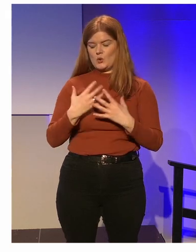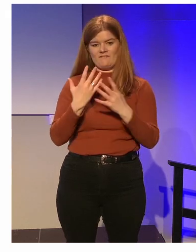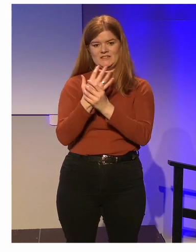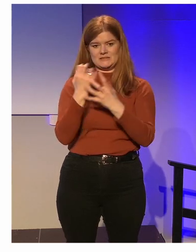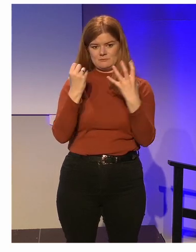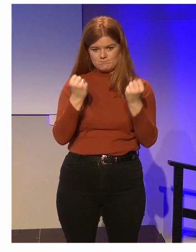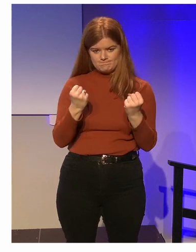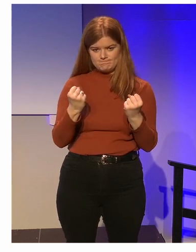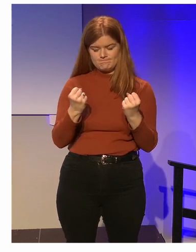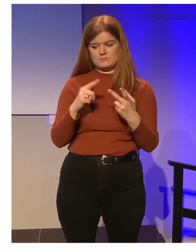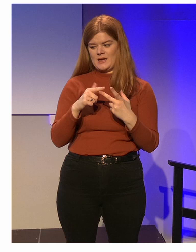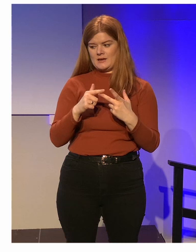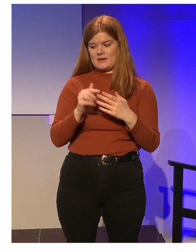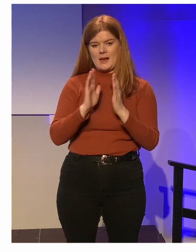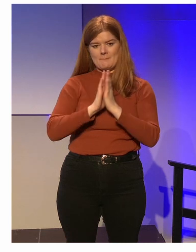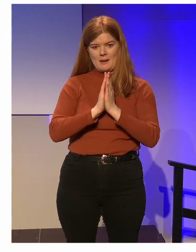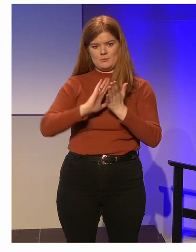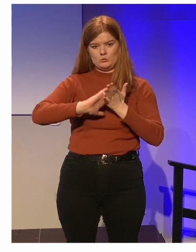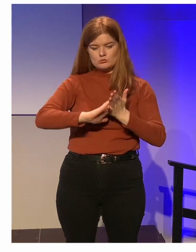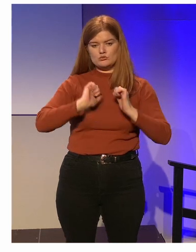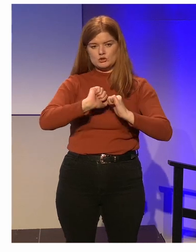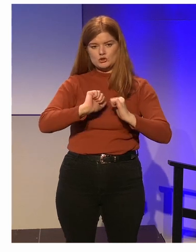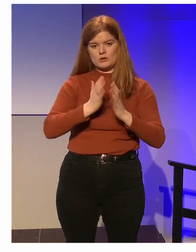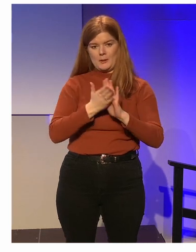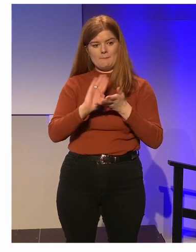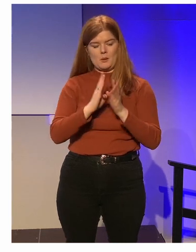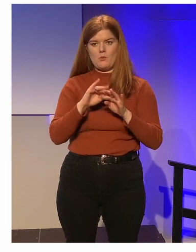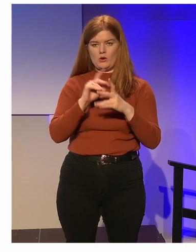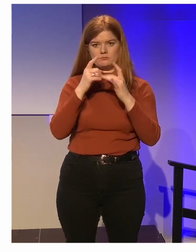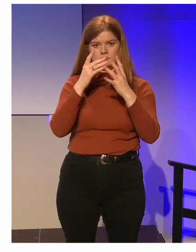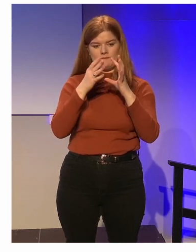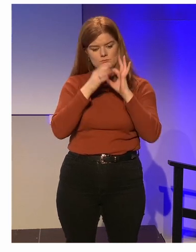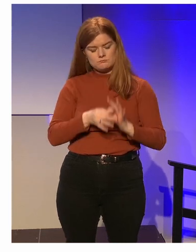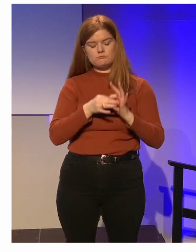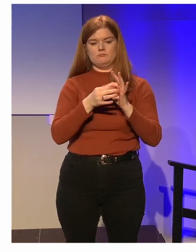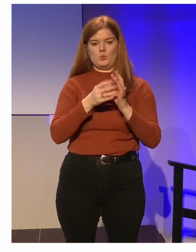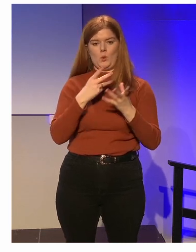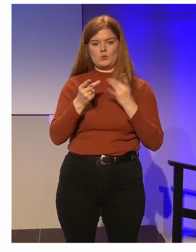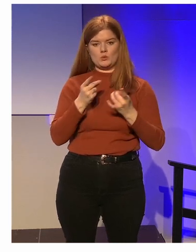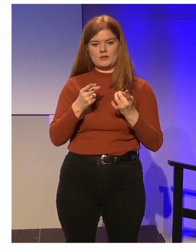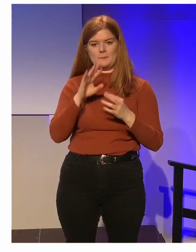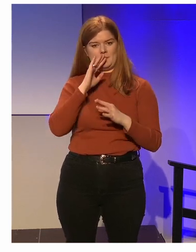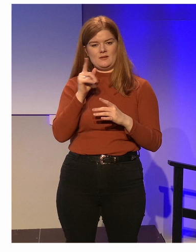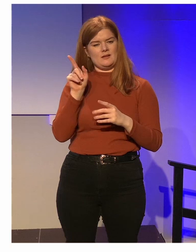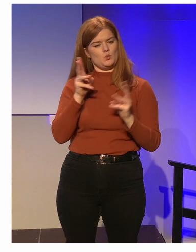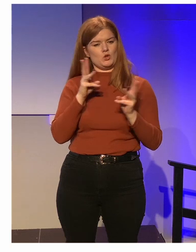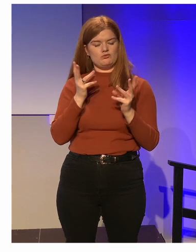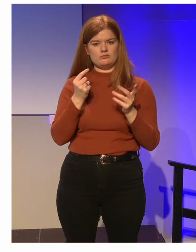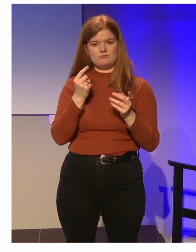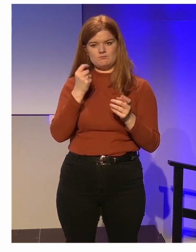clenching. There'd be palm pushes. We became much more engaged in what we were doing. So it kind of worked